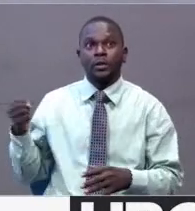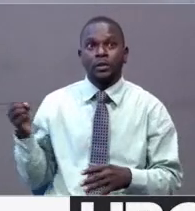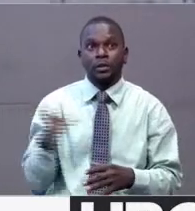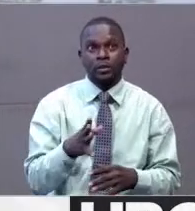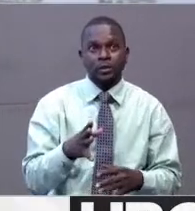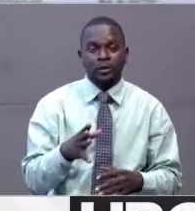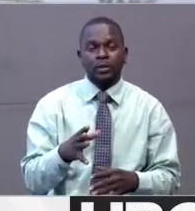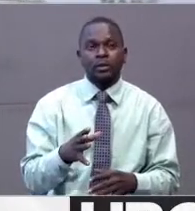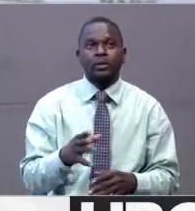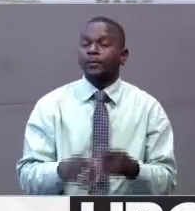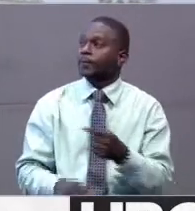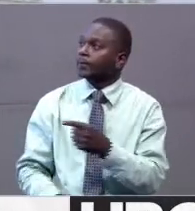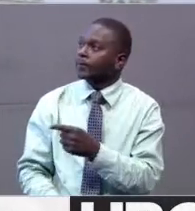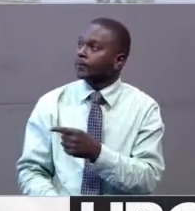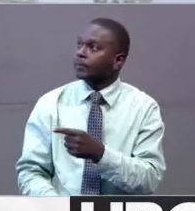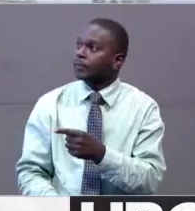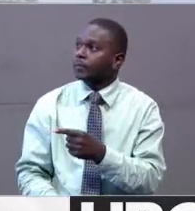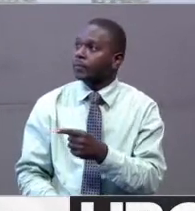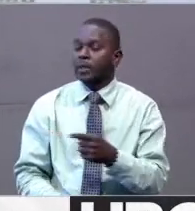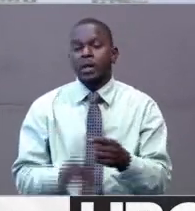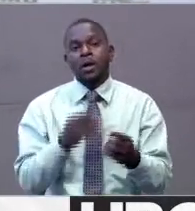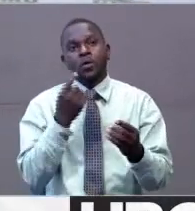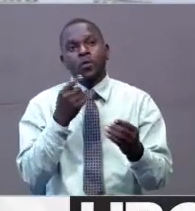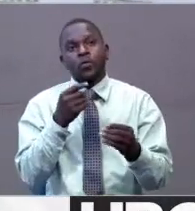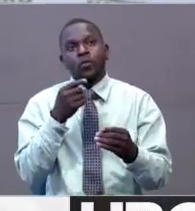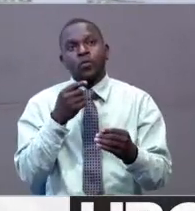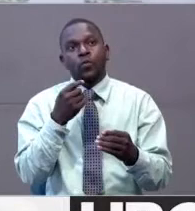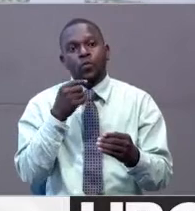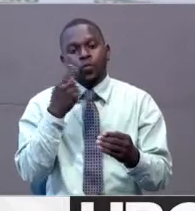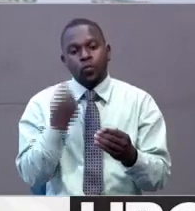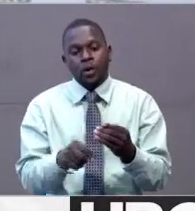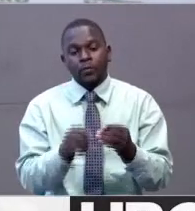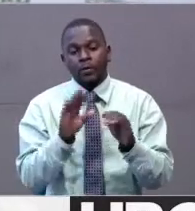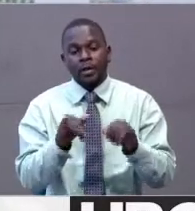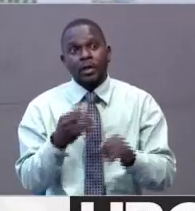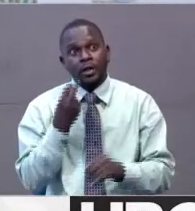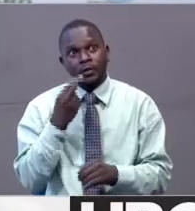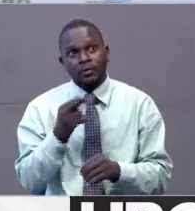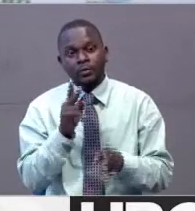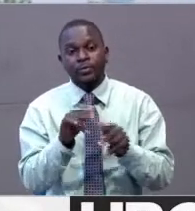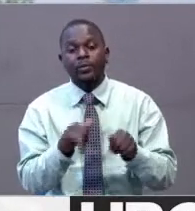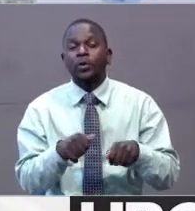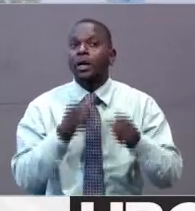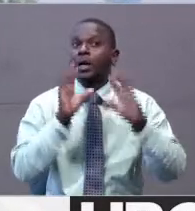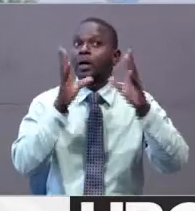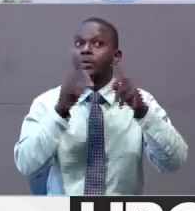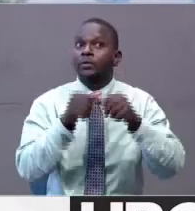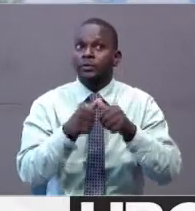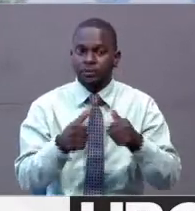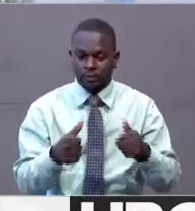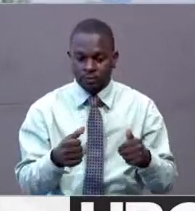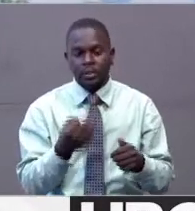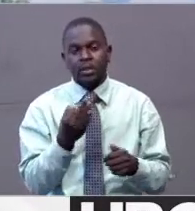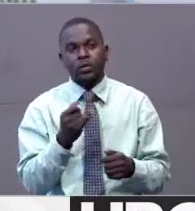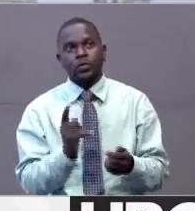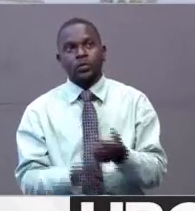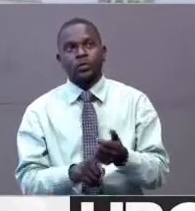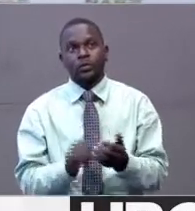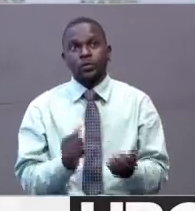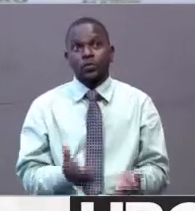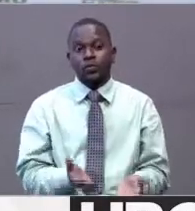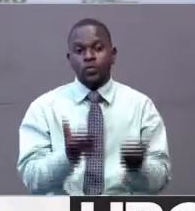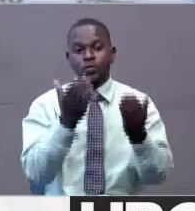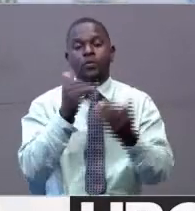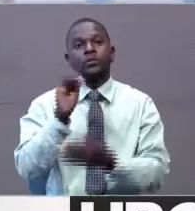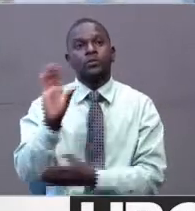and Palabek. If what we have seen can make people appreciate, now if we would get enhanced funding